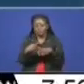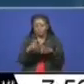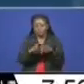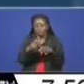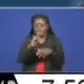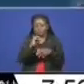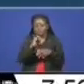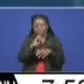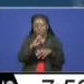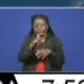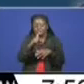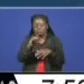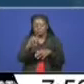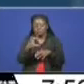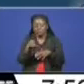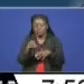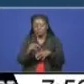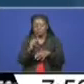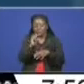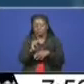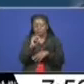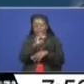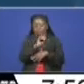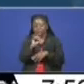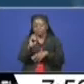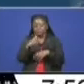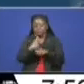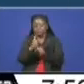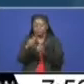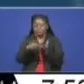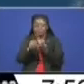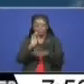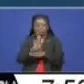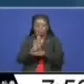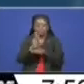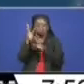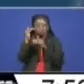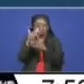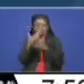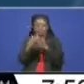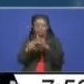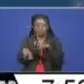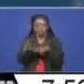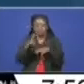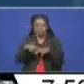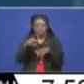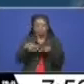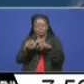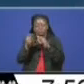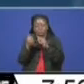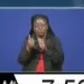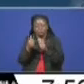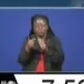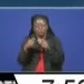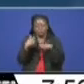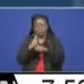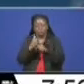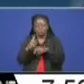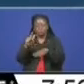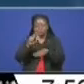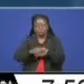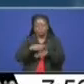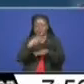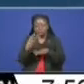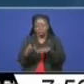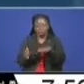afternoon, moving north-northeast at a very good clip, about 18 miles per hour. We expect some increase in that forward speed, and it should make landfall by